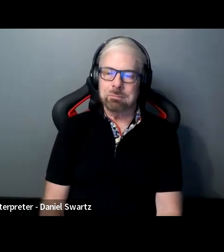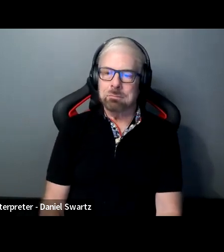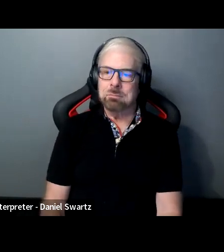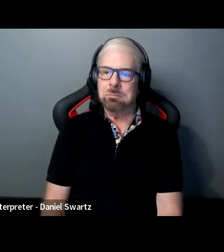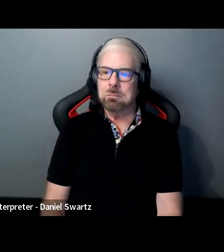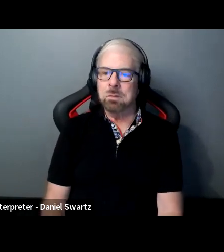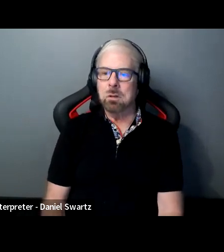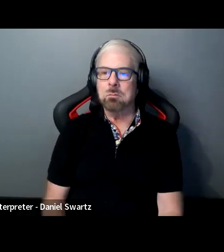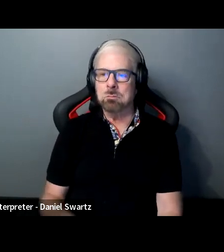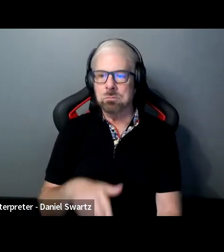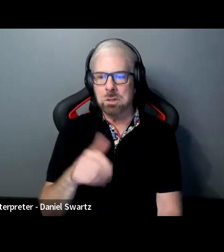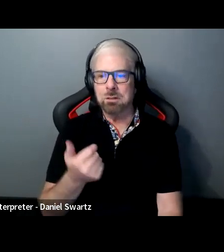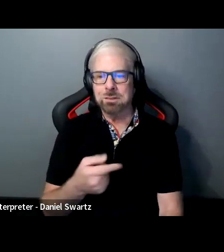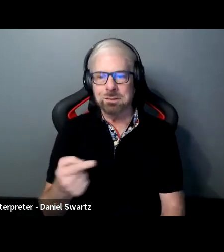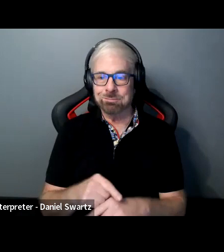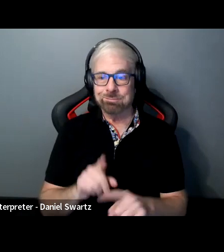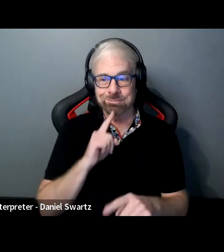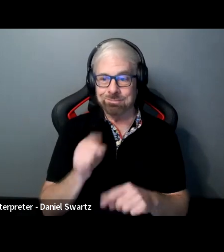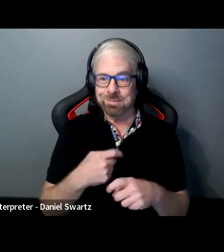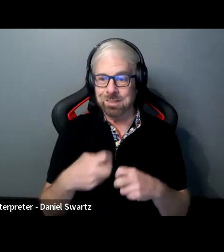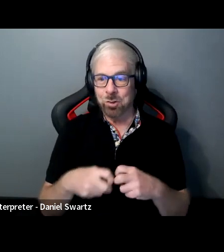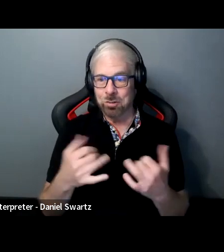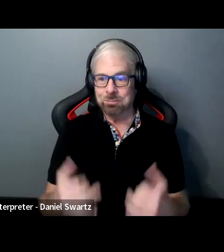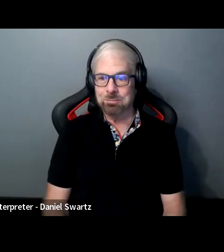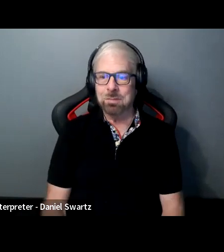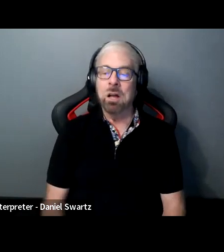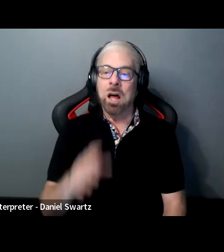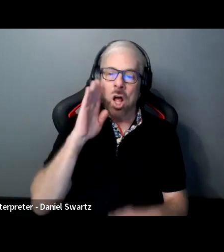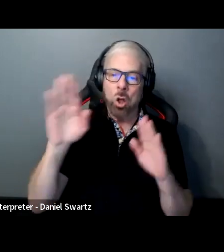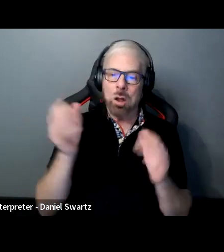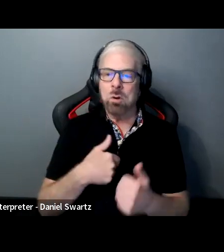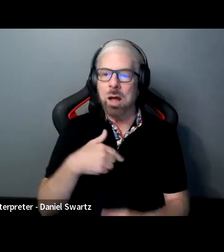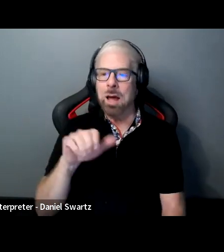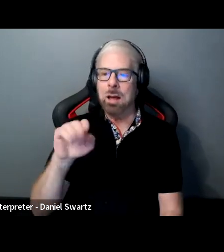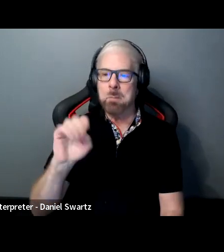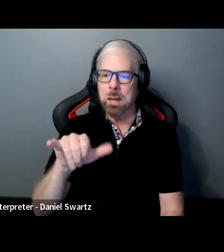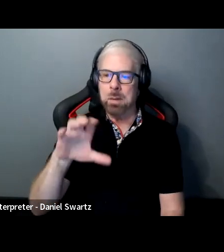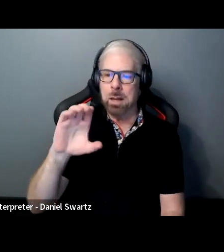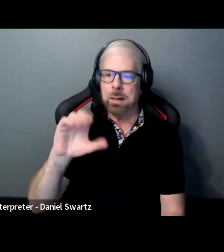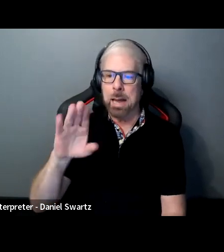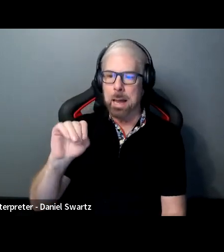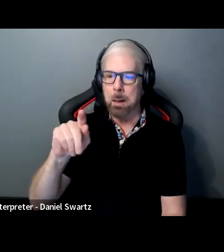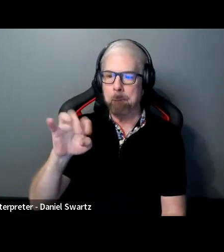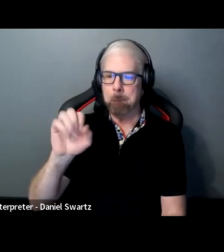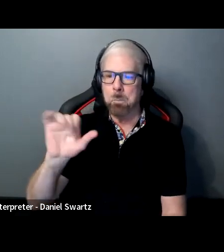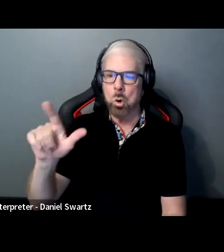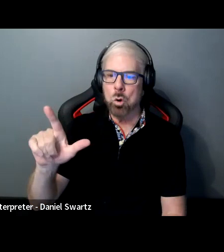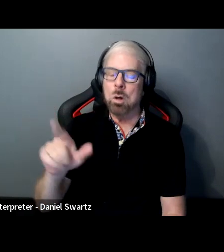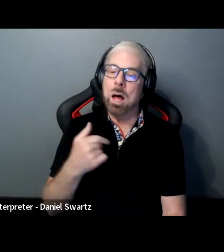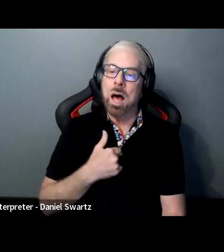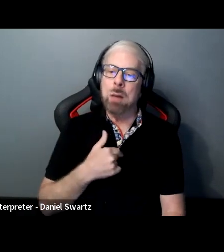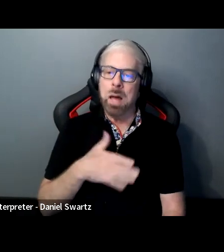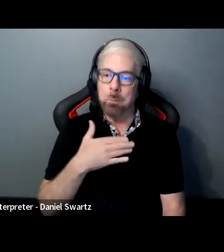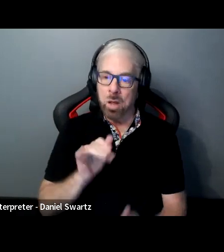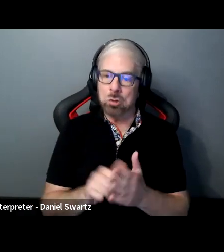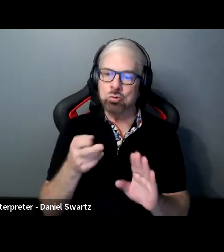Otherwise known as Amy's difficulties. Well, hi everyone, I'm Amy Campbell, and I'm glad that you guys